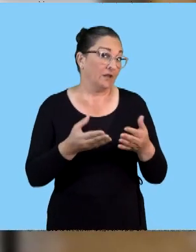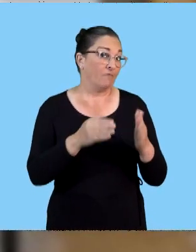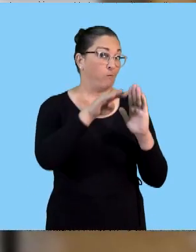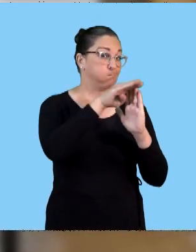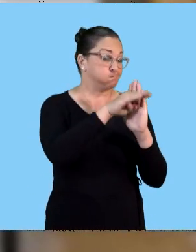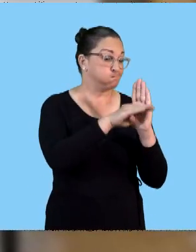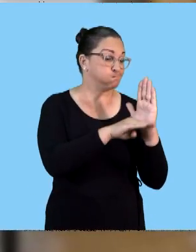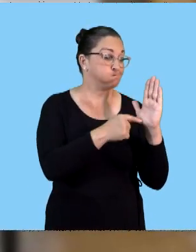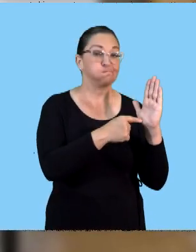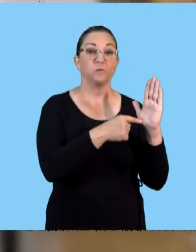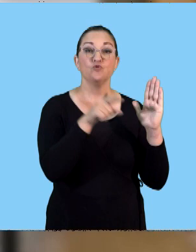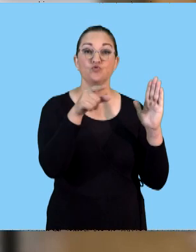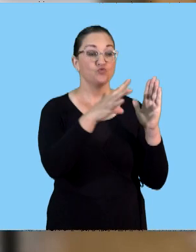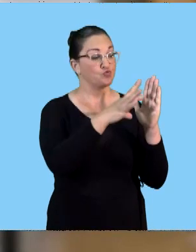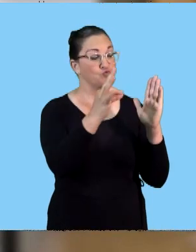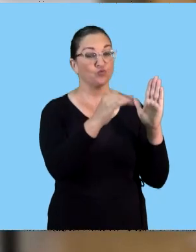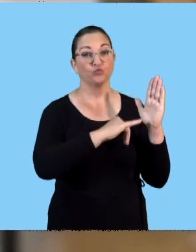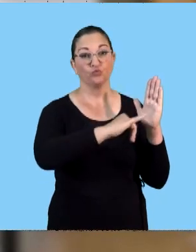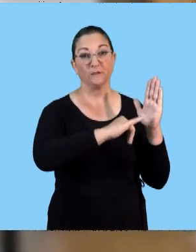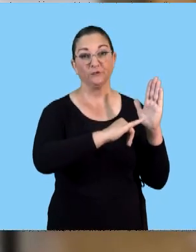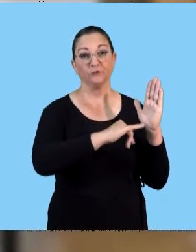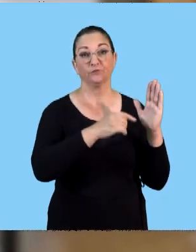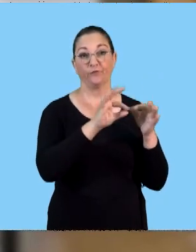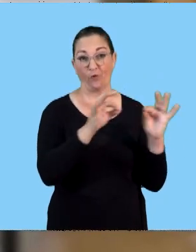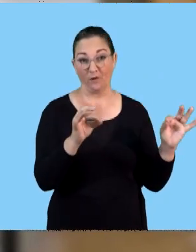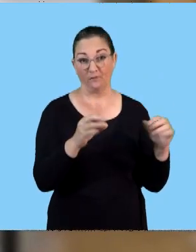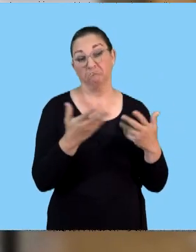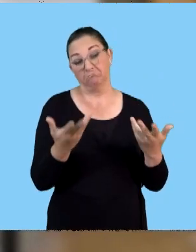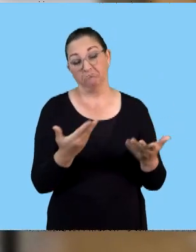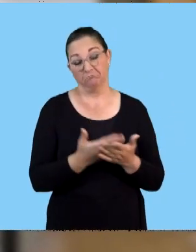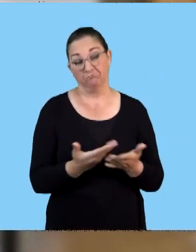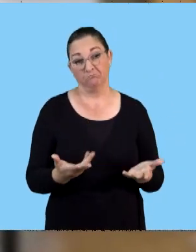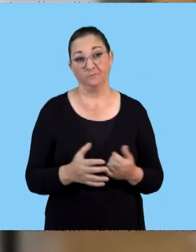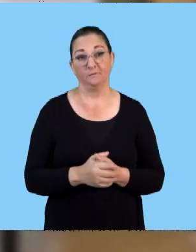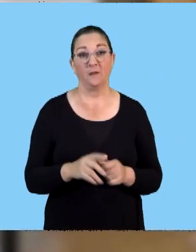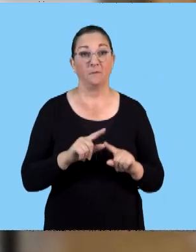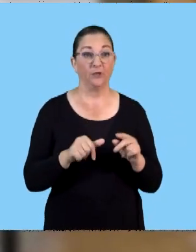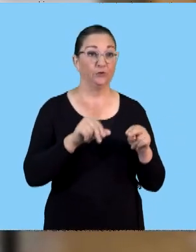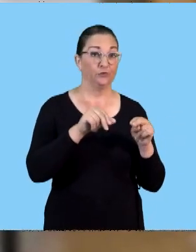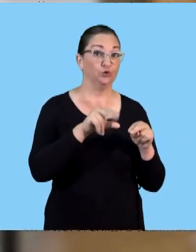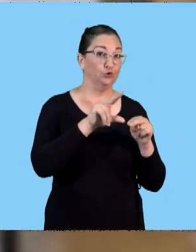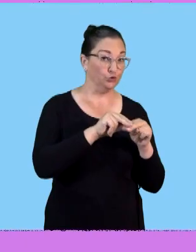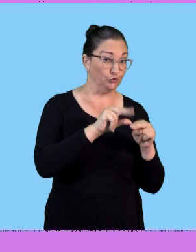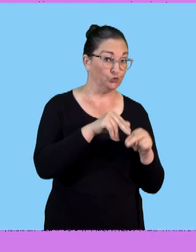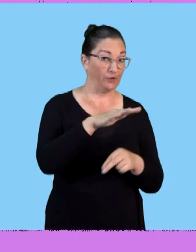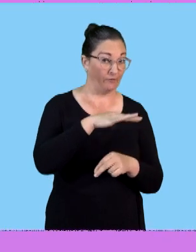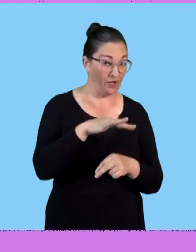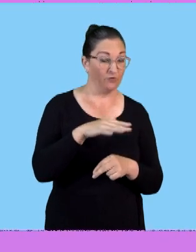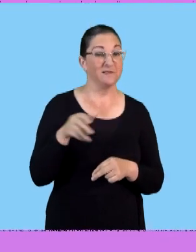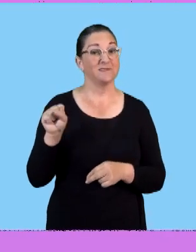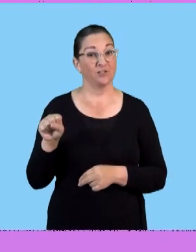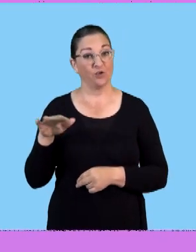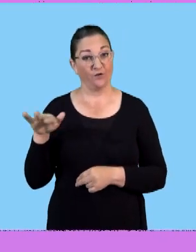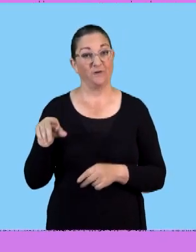you a list of formulae and you must then select the correct formula. Remember, unit of